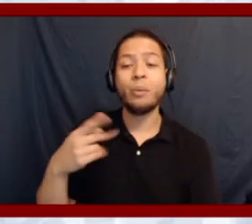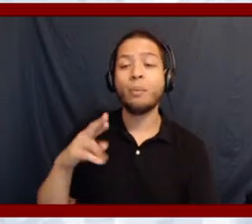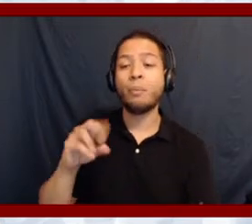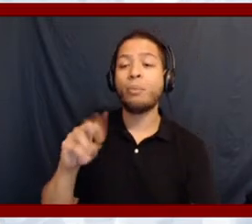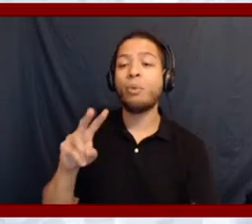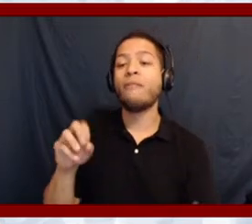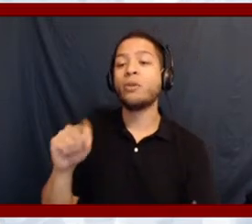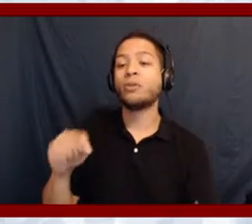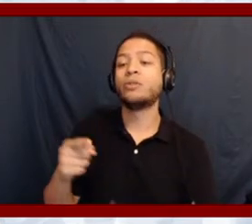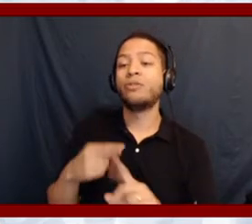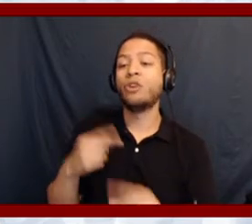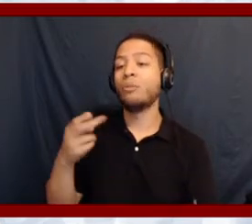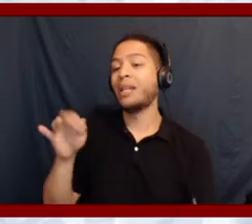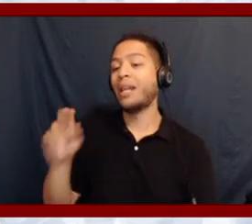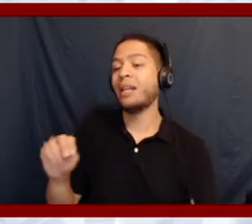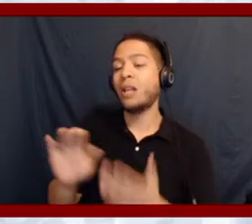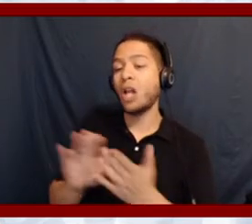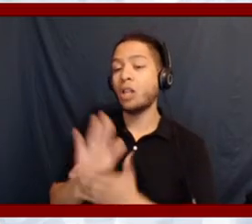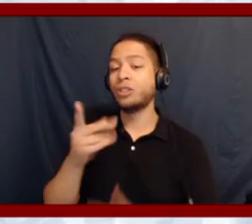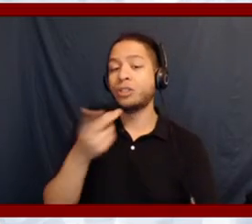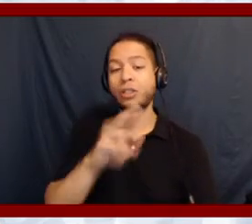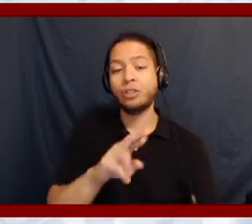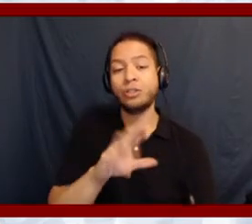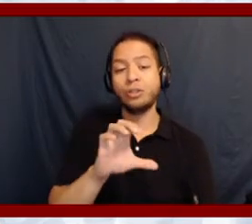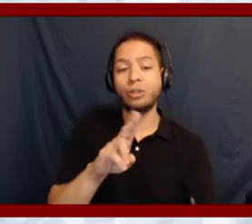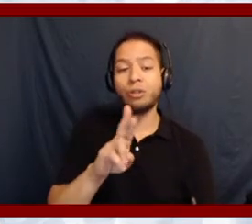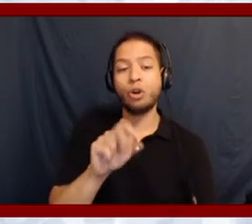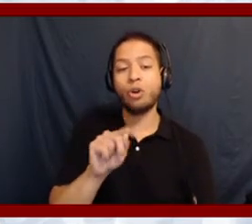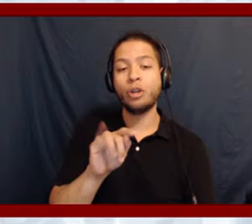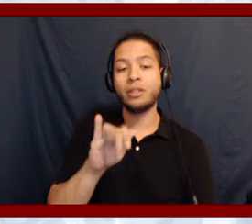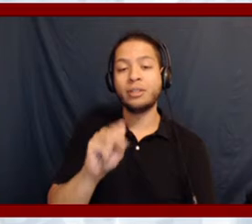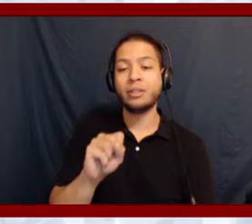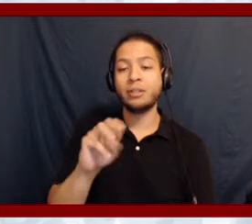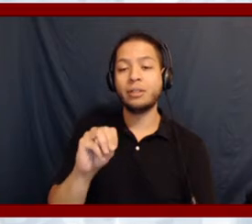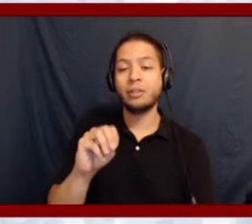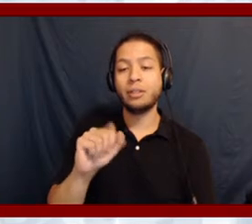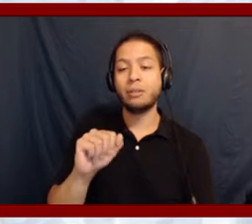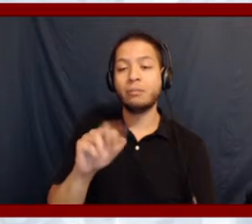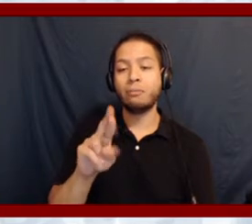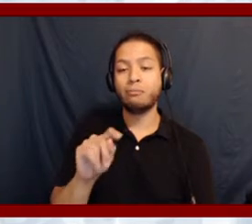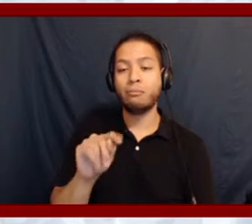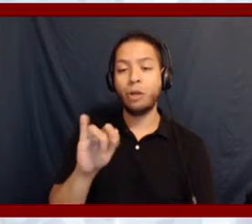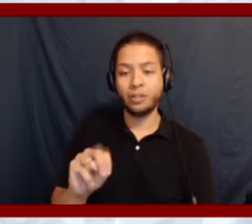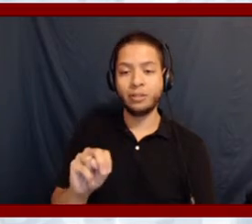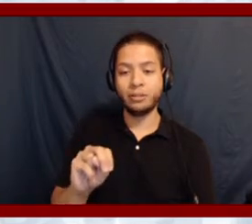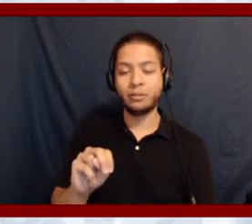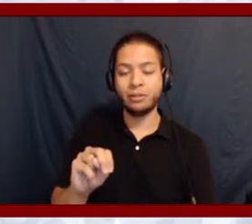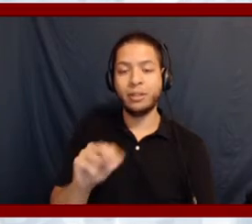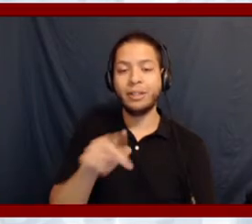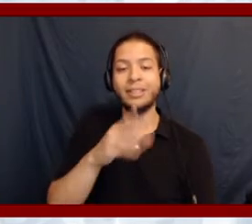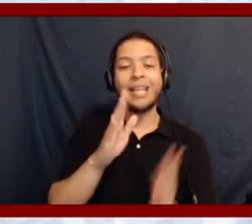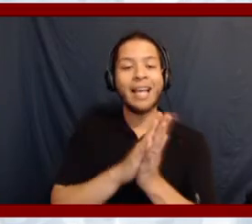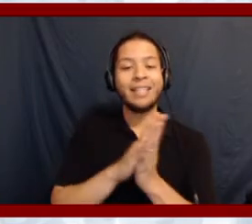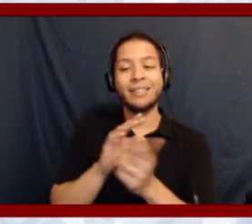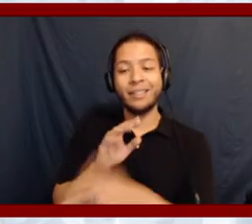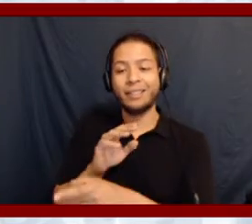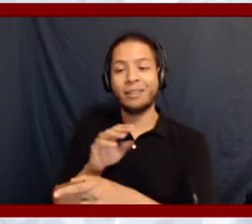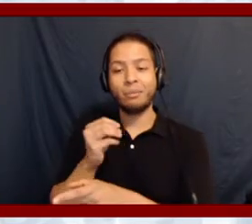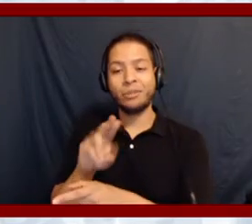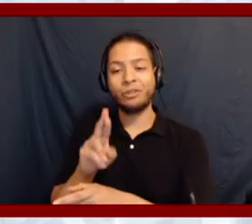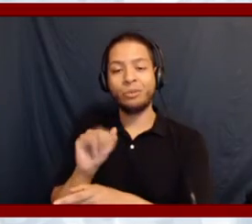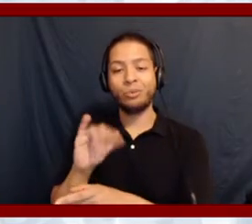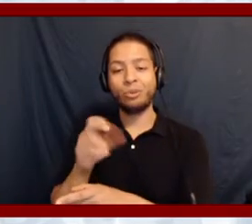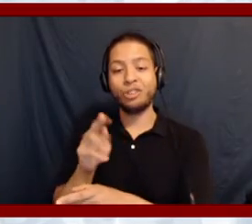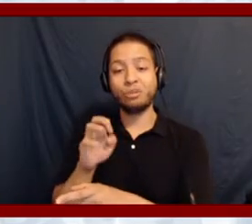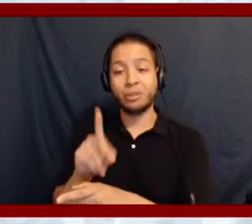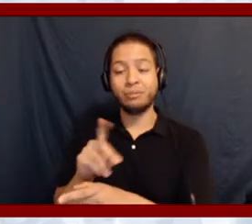from Dr. Curtis Martin, and it's for Mr. Richmond. The question is, with the contributions of